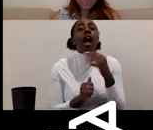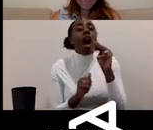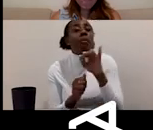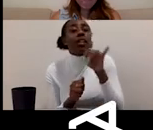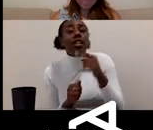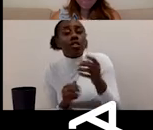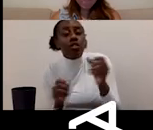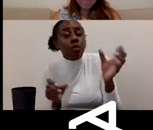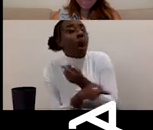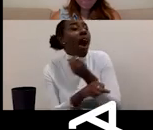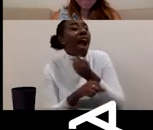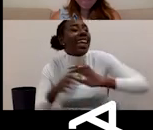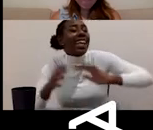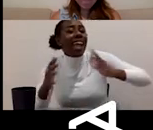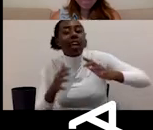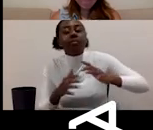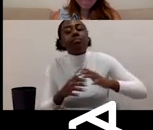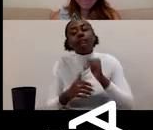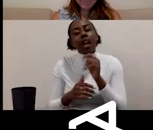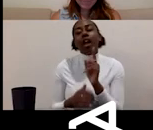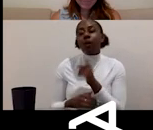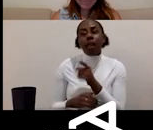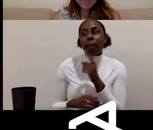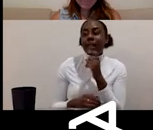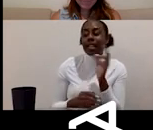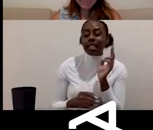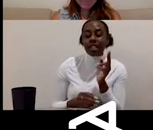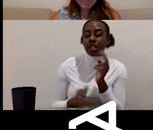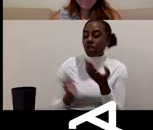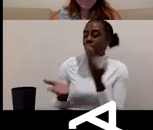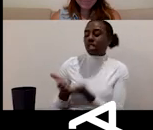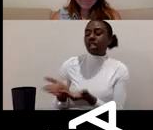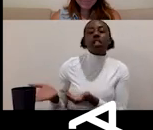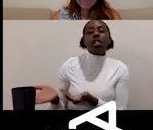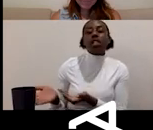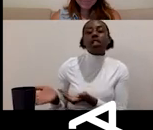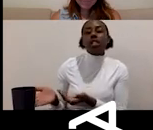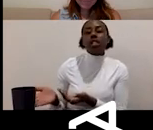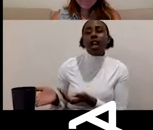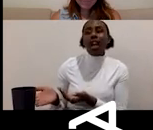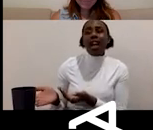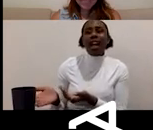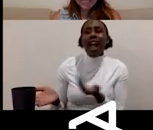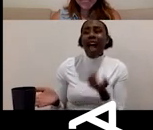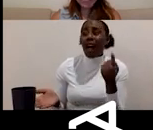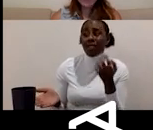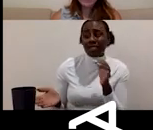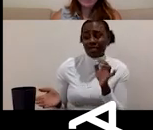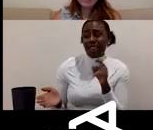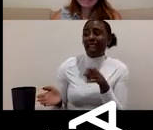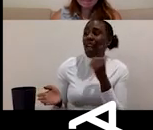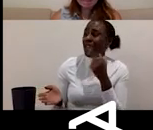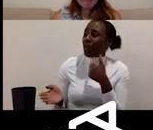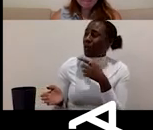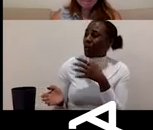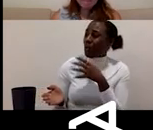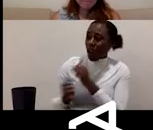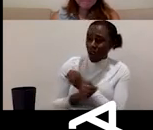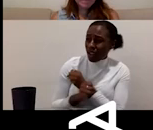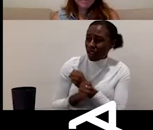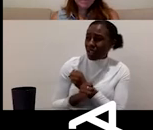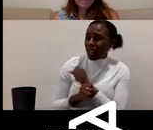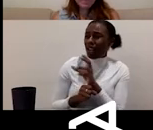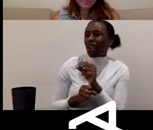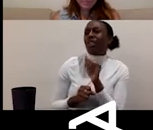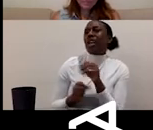really. Because history has shown, right? I know, right? I was like, y'all think we won? I'm more suspicious because that was